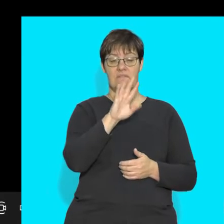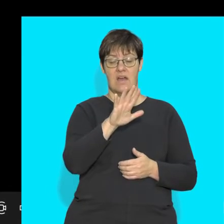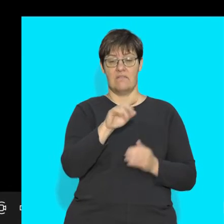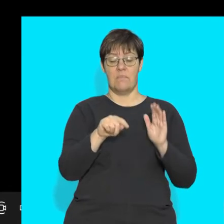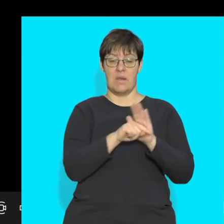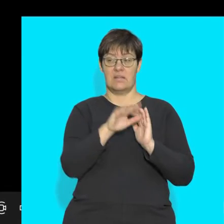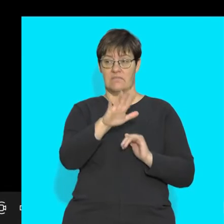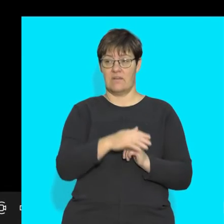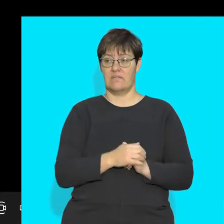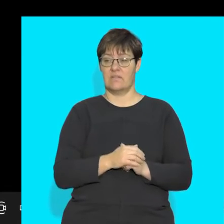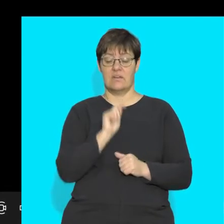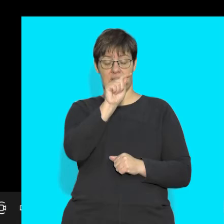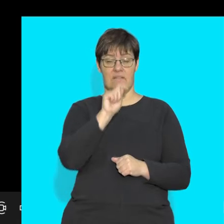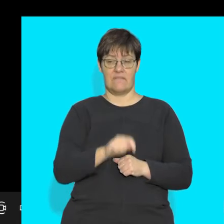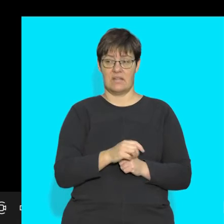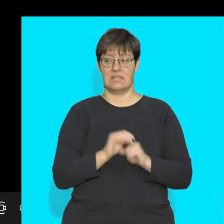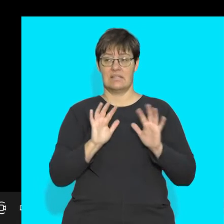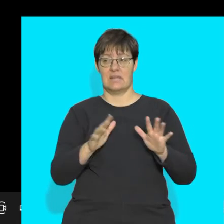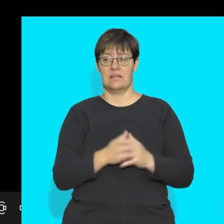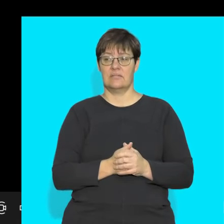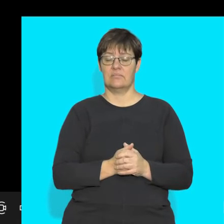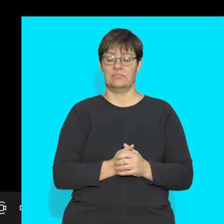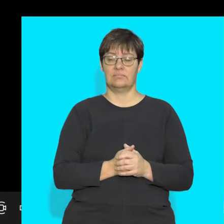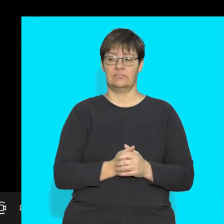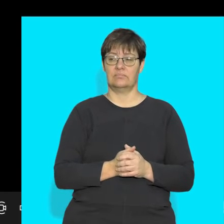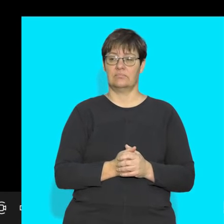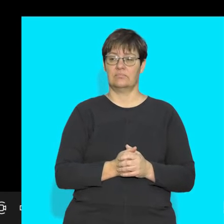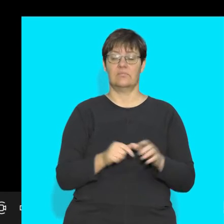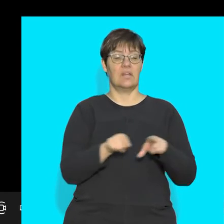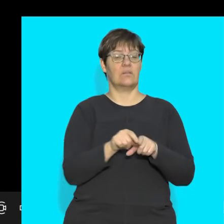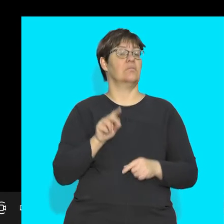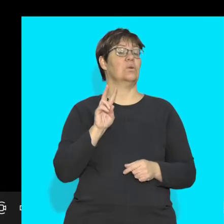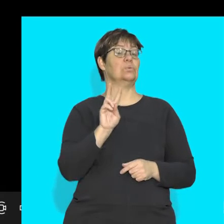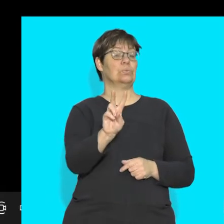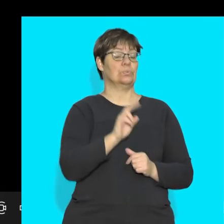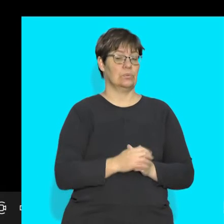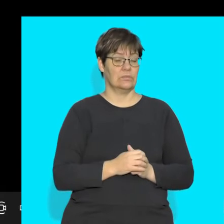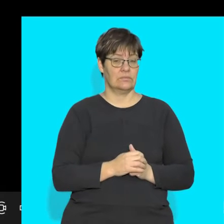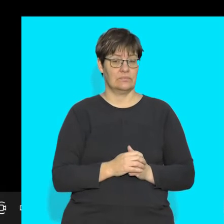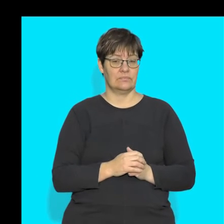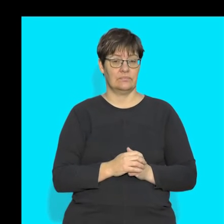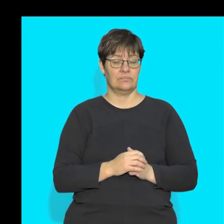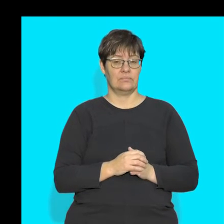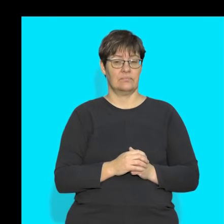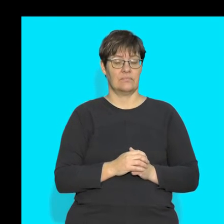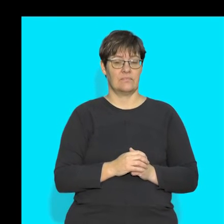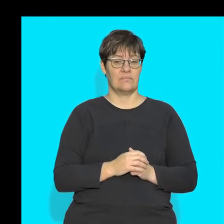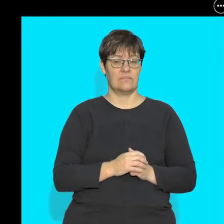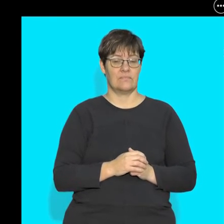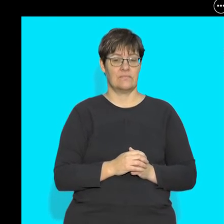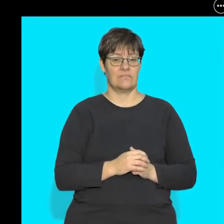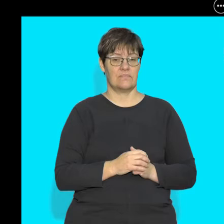minus 5 divided by 10, and we get 2.